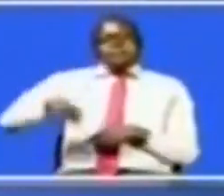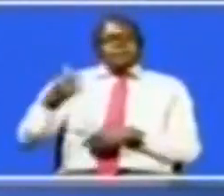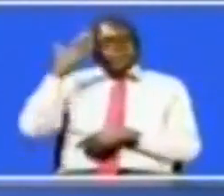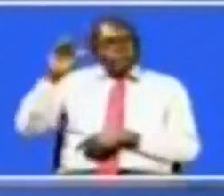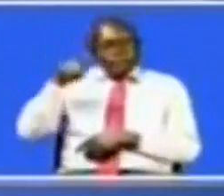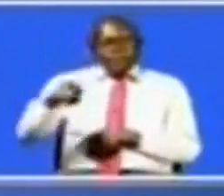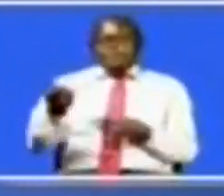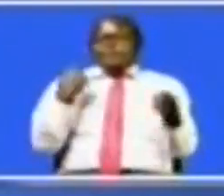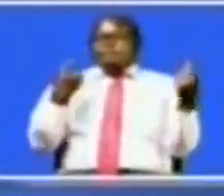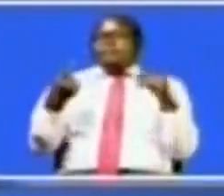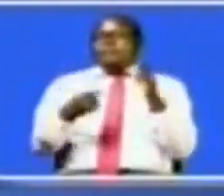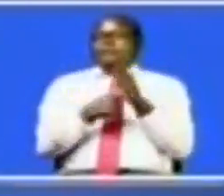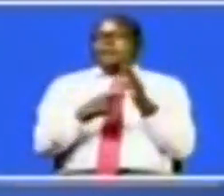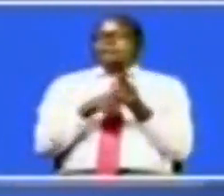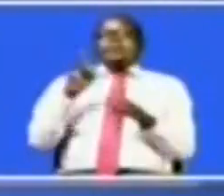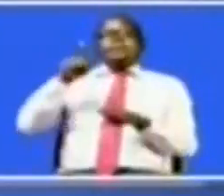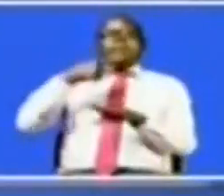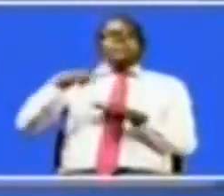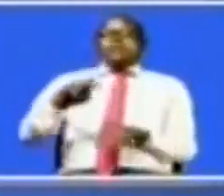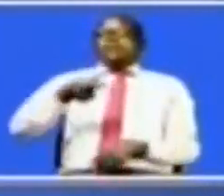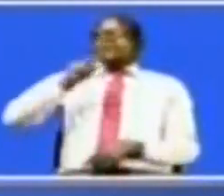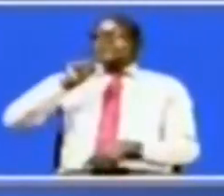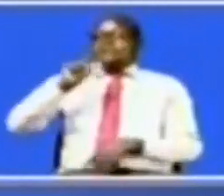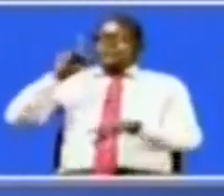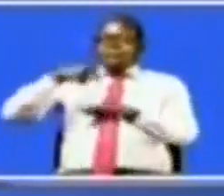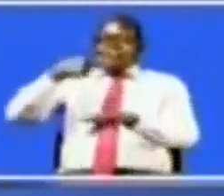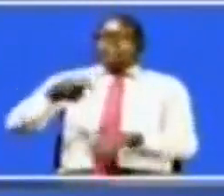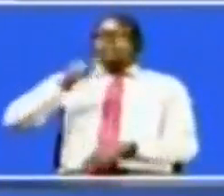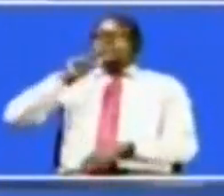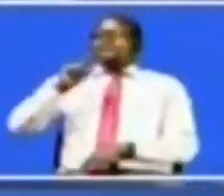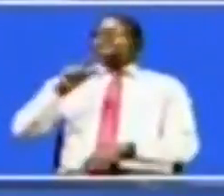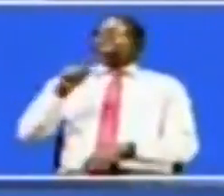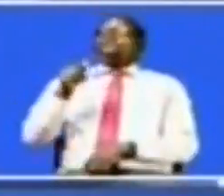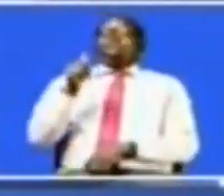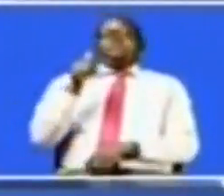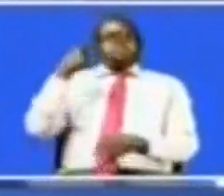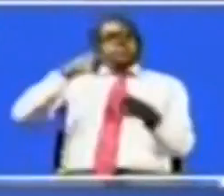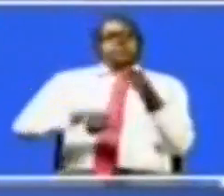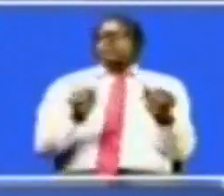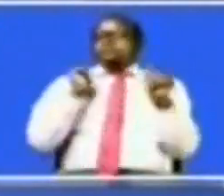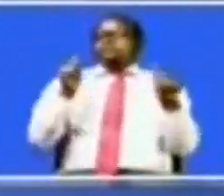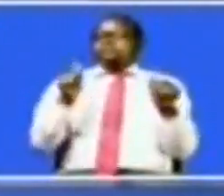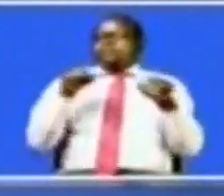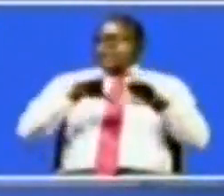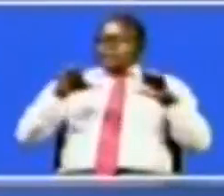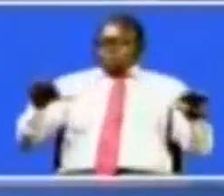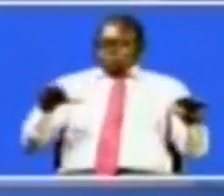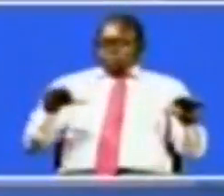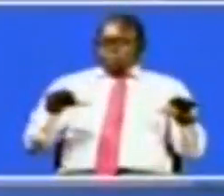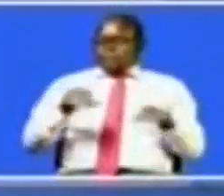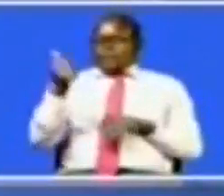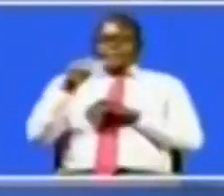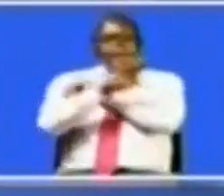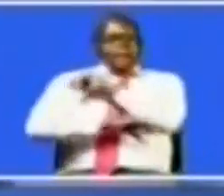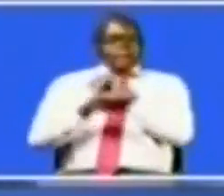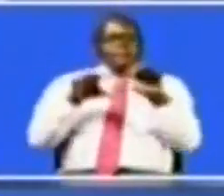hii majani tunaita purple tea. Na purple tea iko na bei mzuri sana kwenye soko za nje.